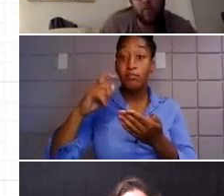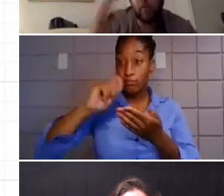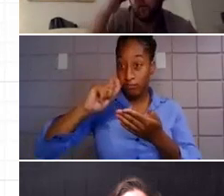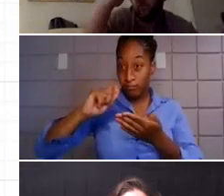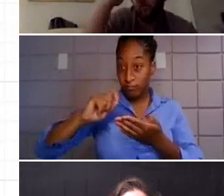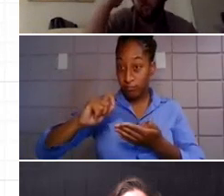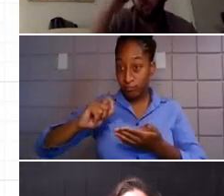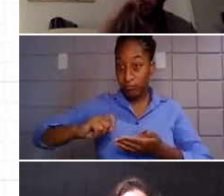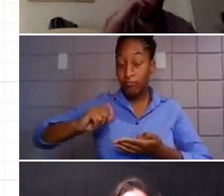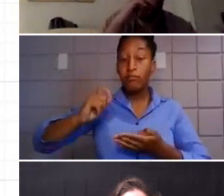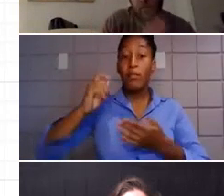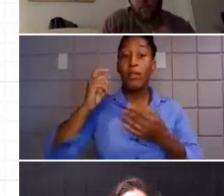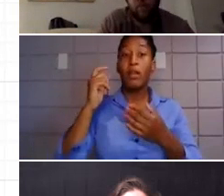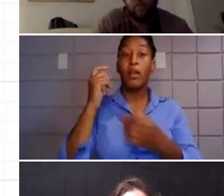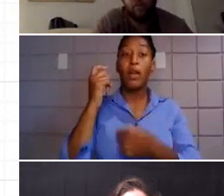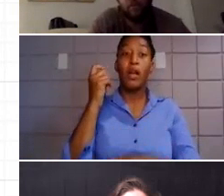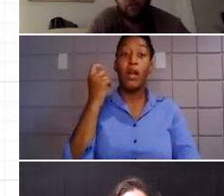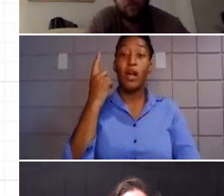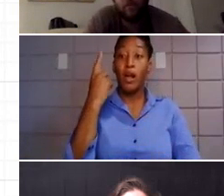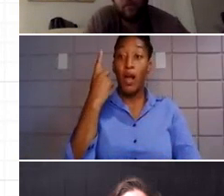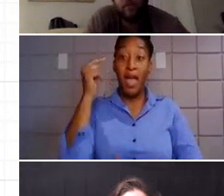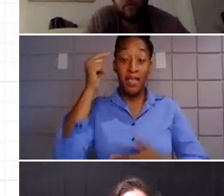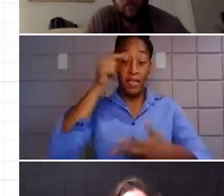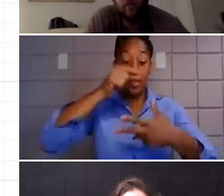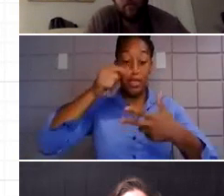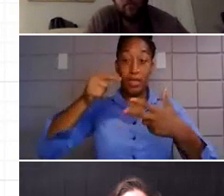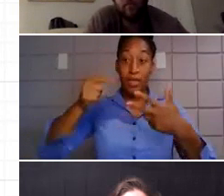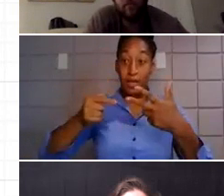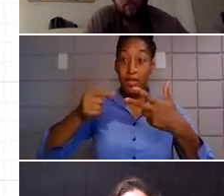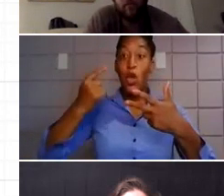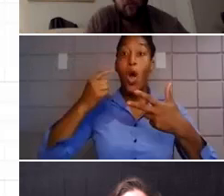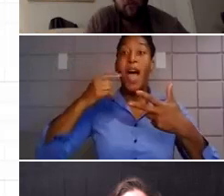These are our equations of motion.